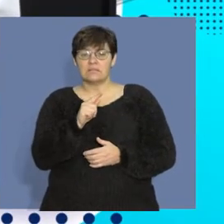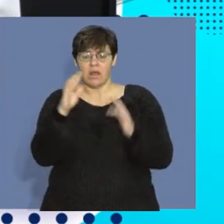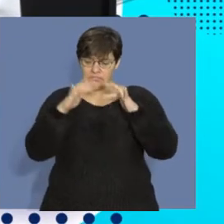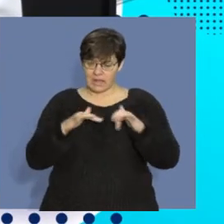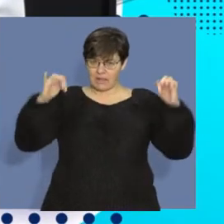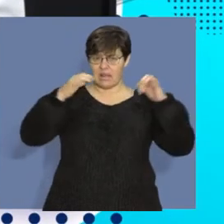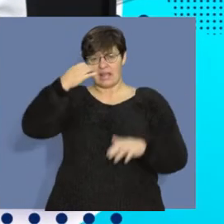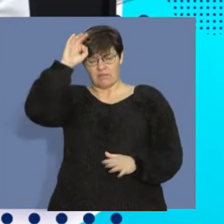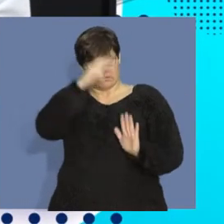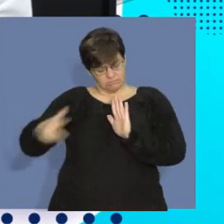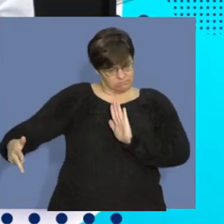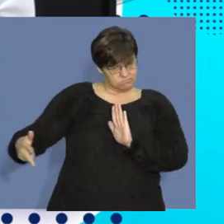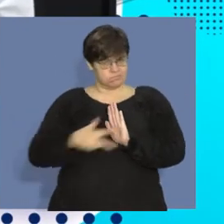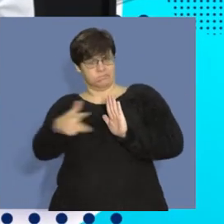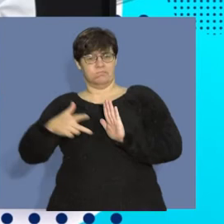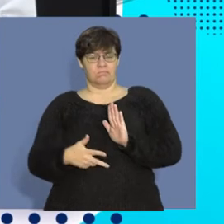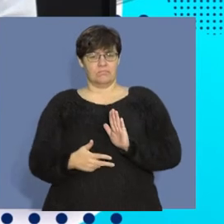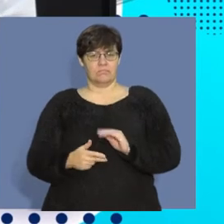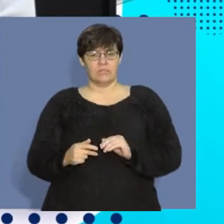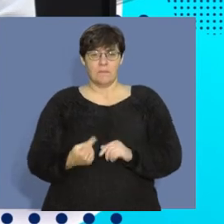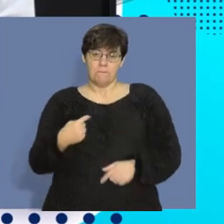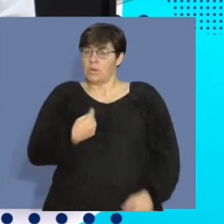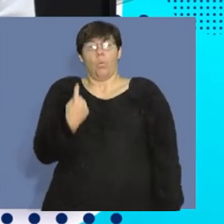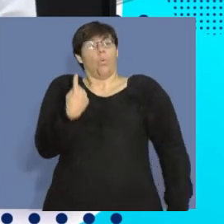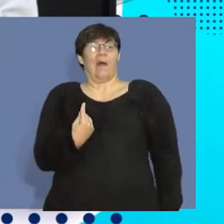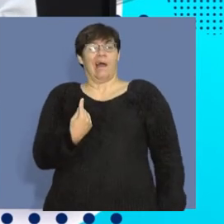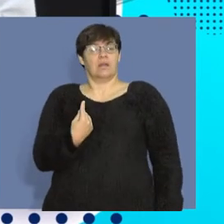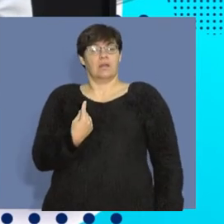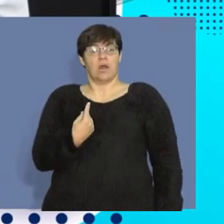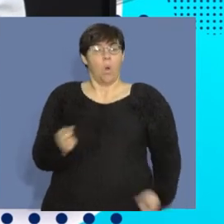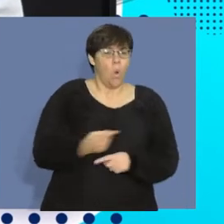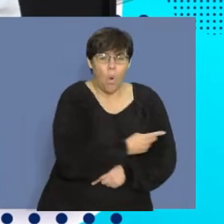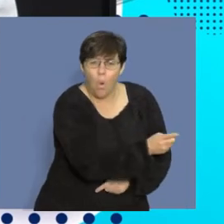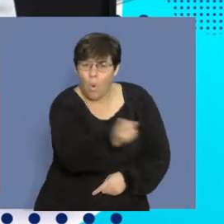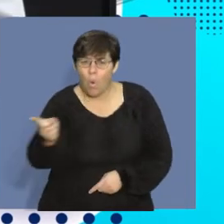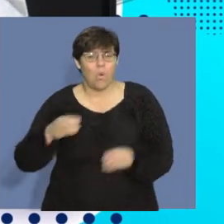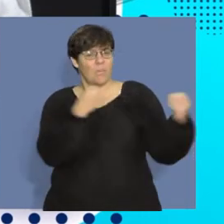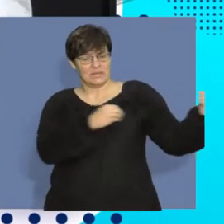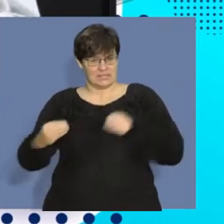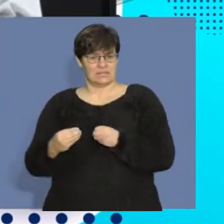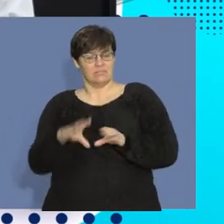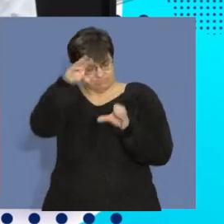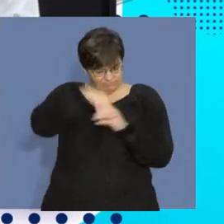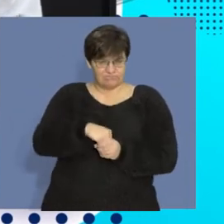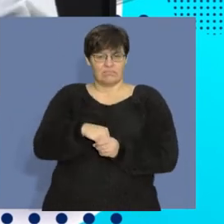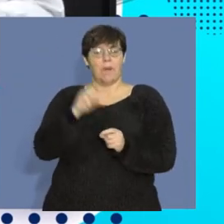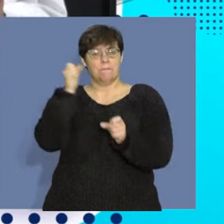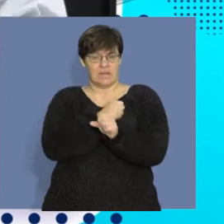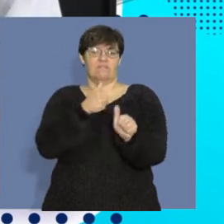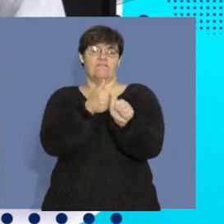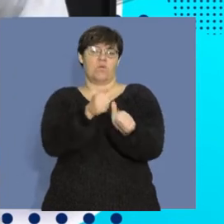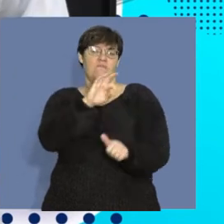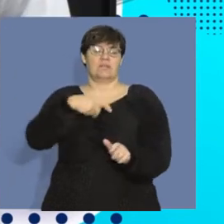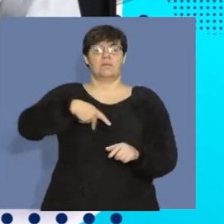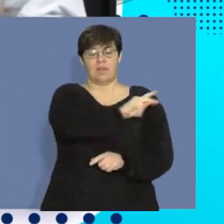parliament. It is something that the entire country is subjected to VAT. Because you, take